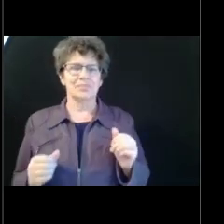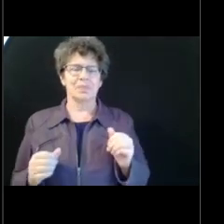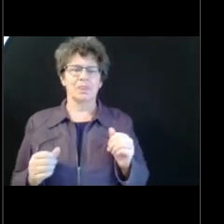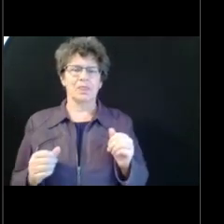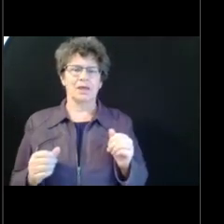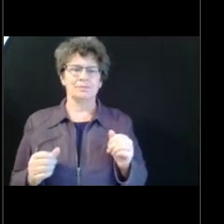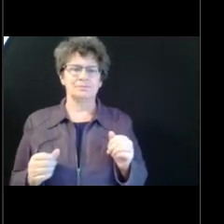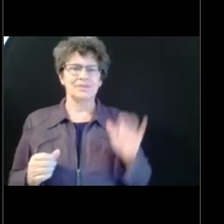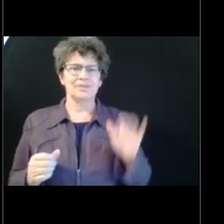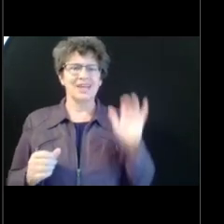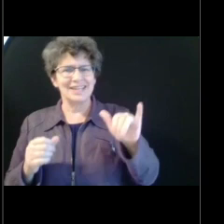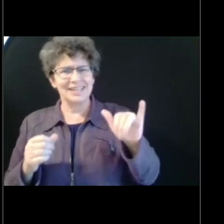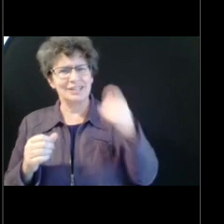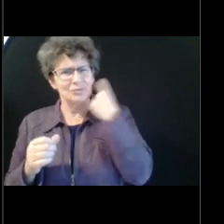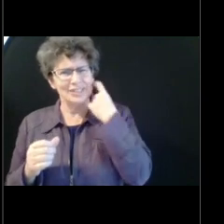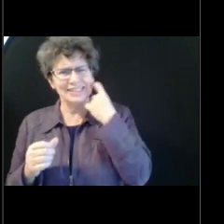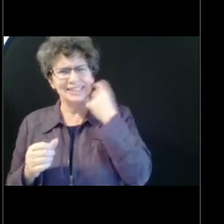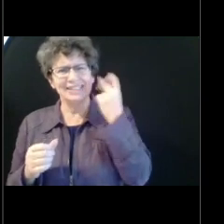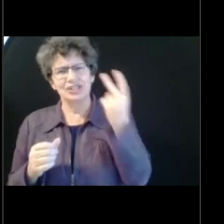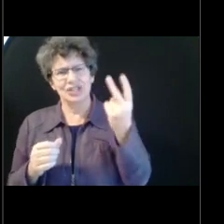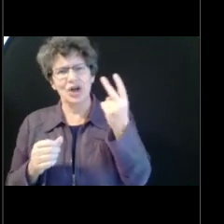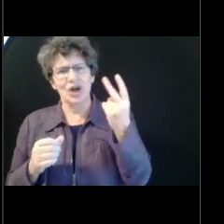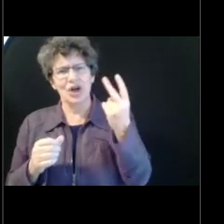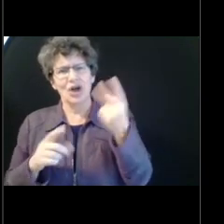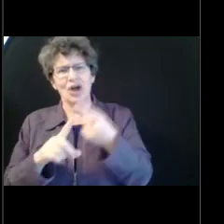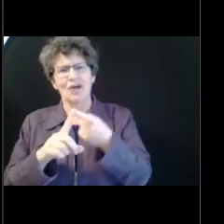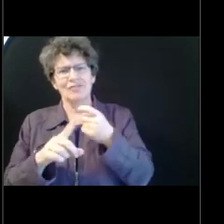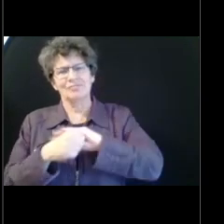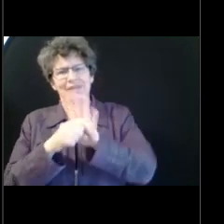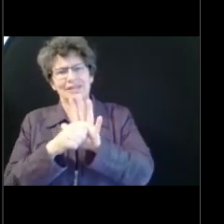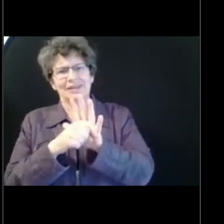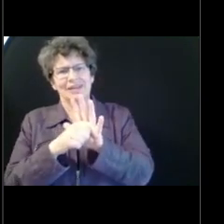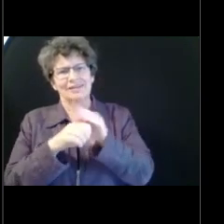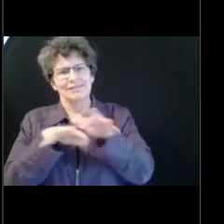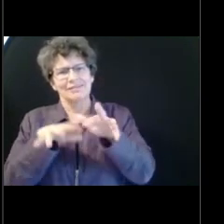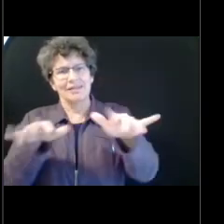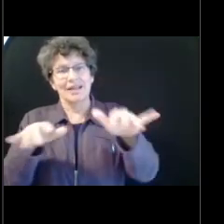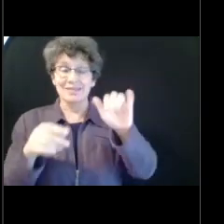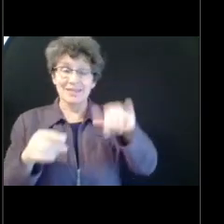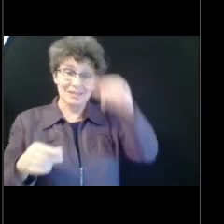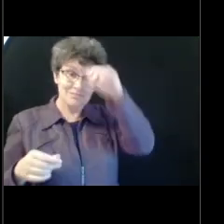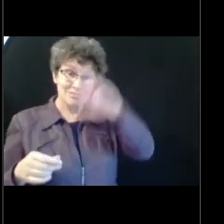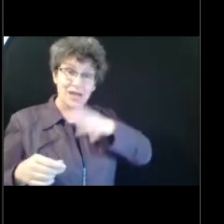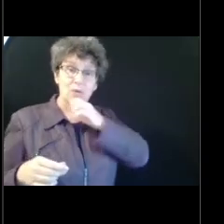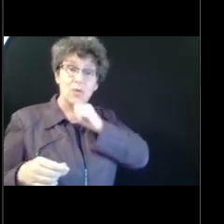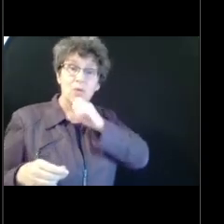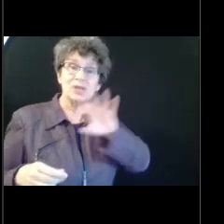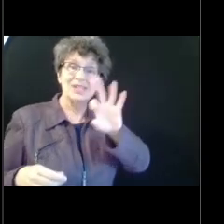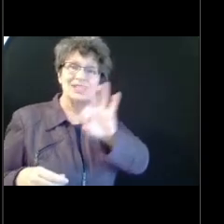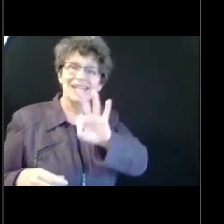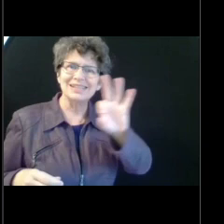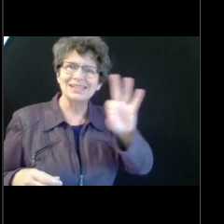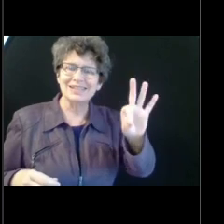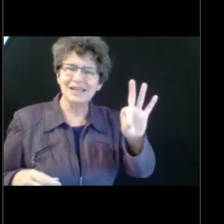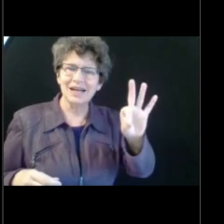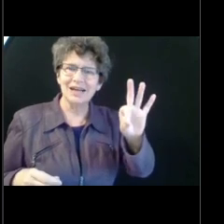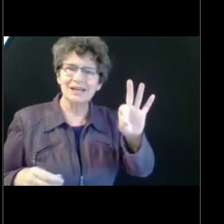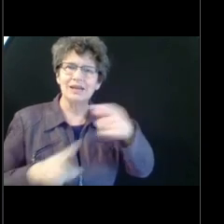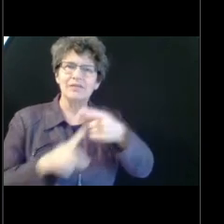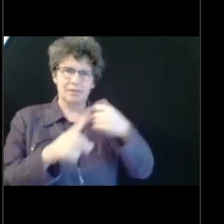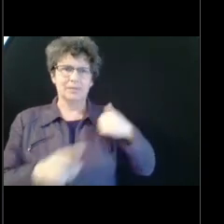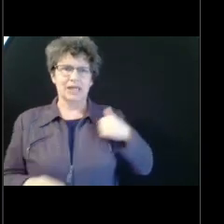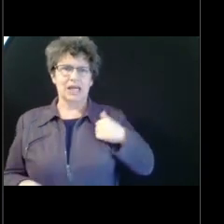This 99-year-old gentleman, Canadian, walked 100 kilometers for the COVID